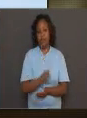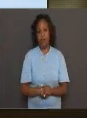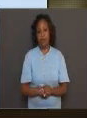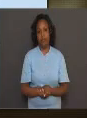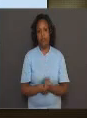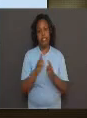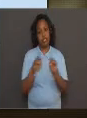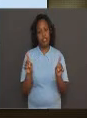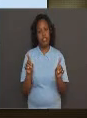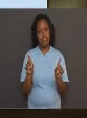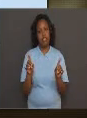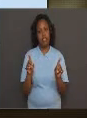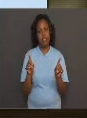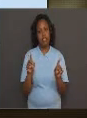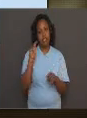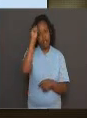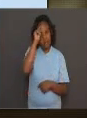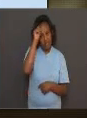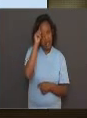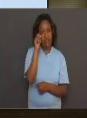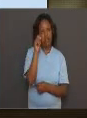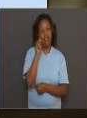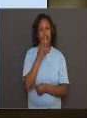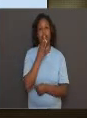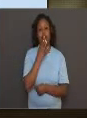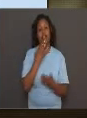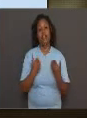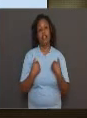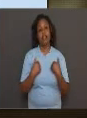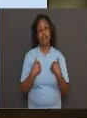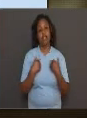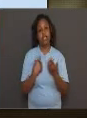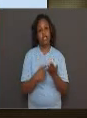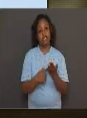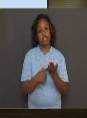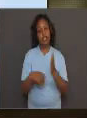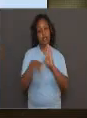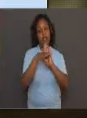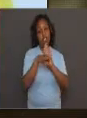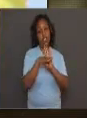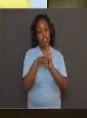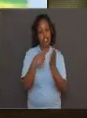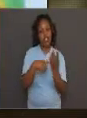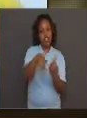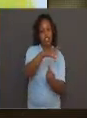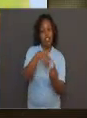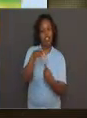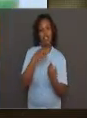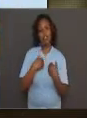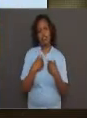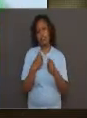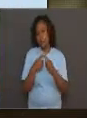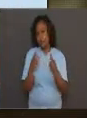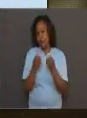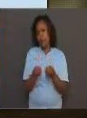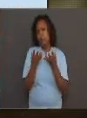it encompasses traditional colors that have been used to represent this region for many